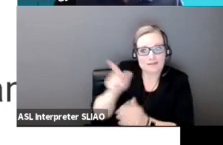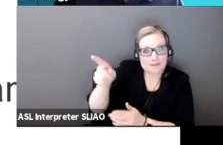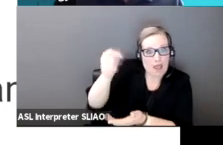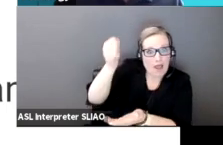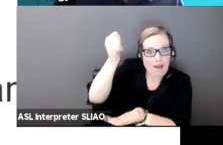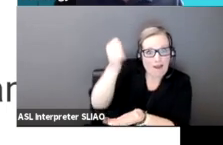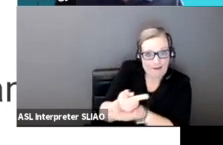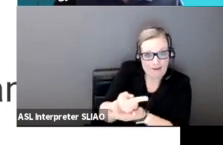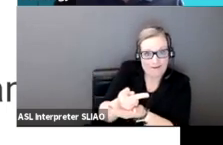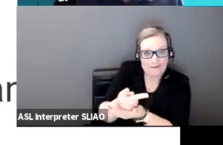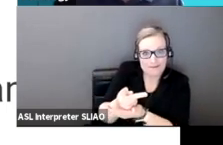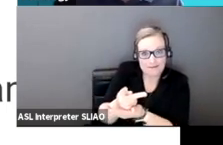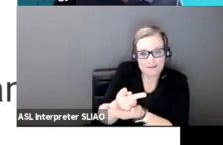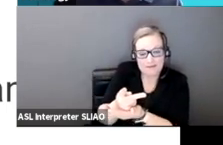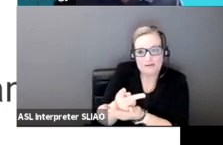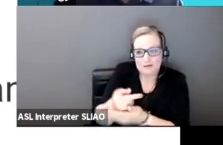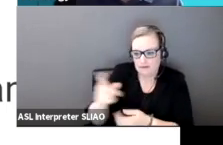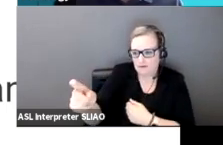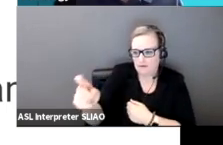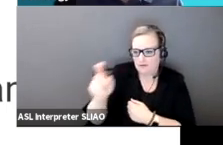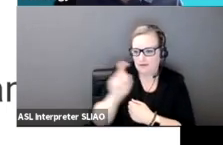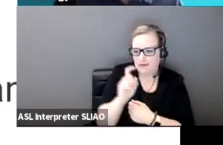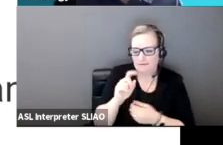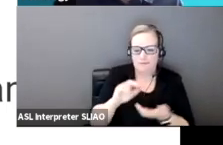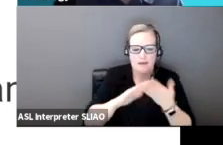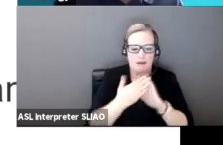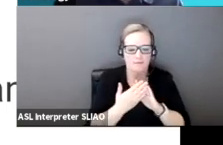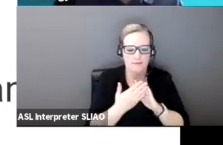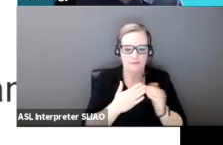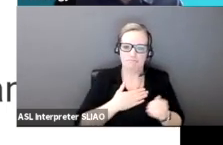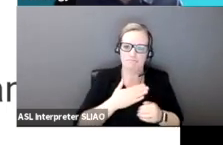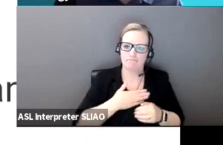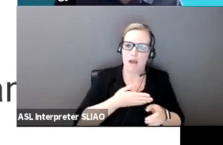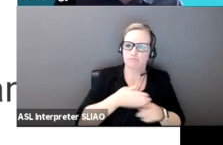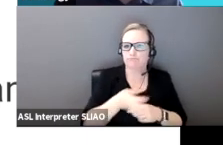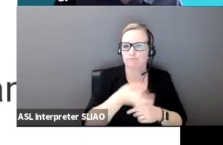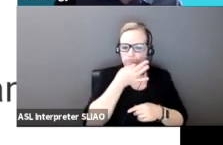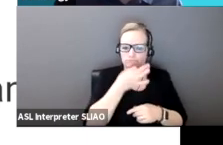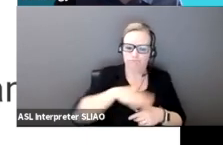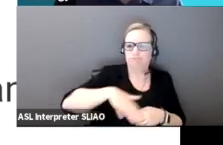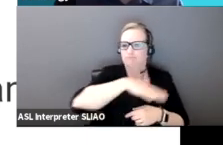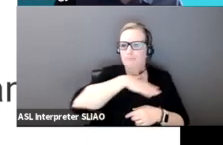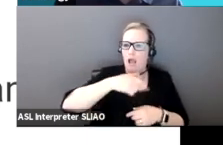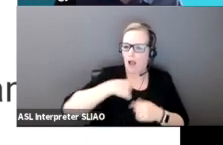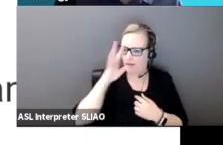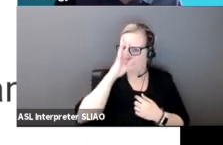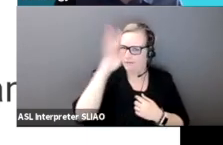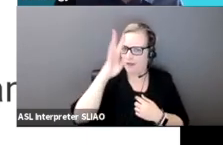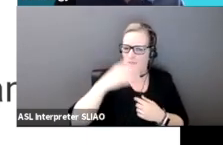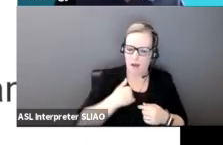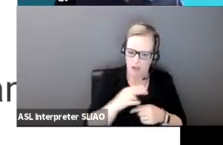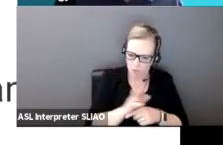me this area of monopoly. This is what I claim is novel and inventive and